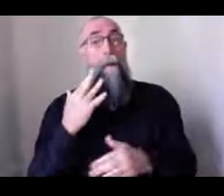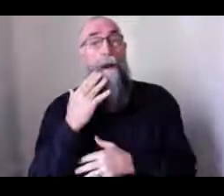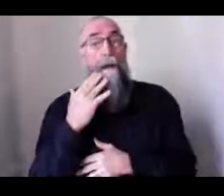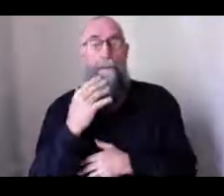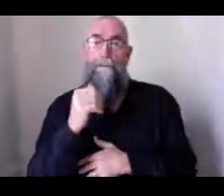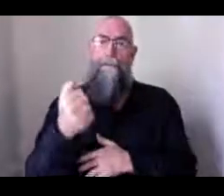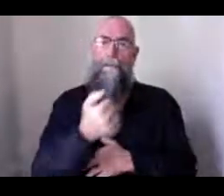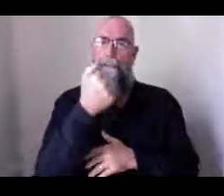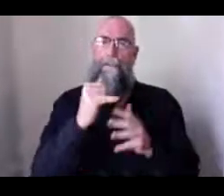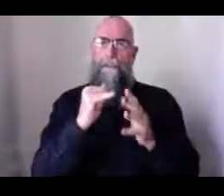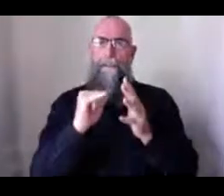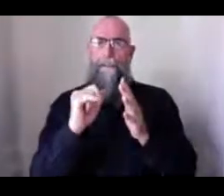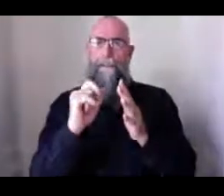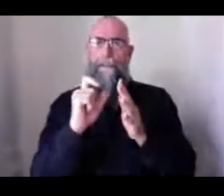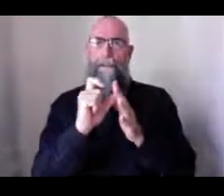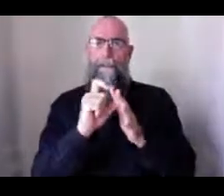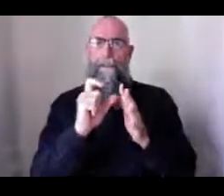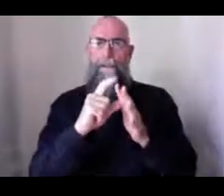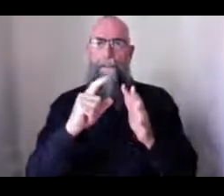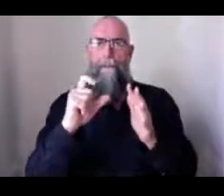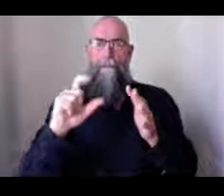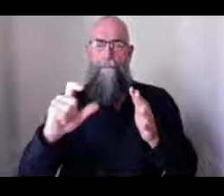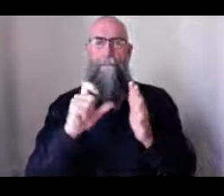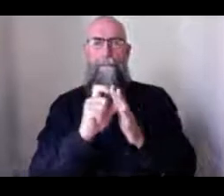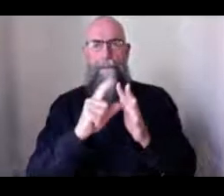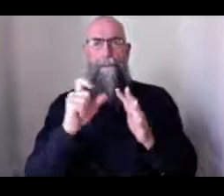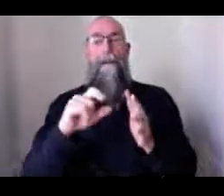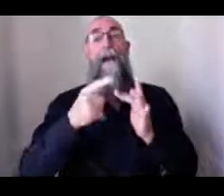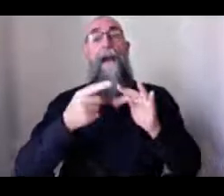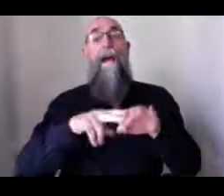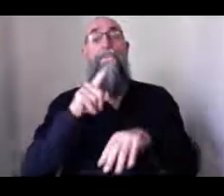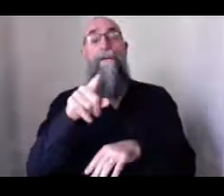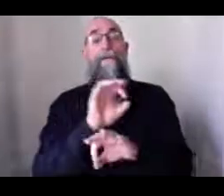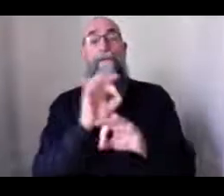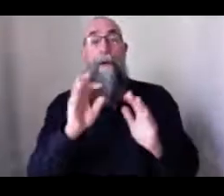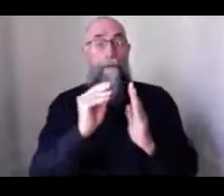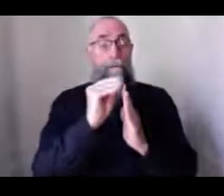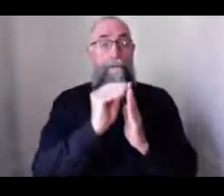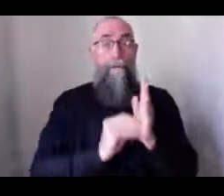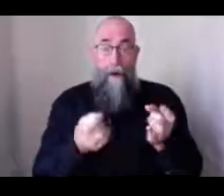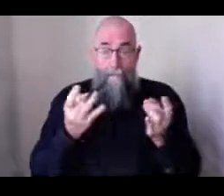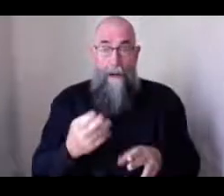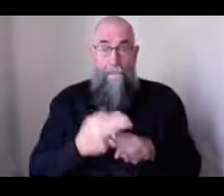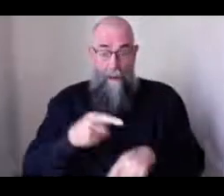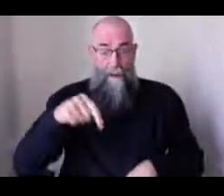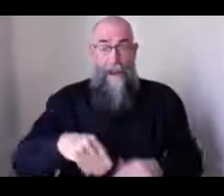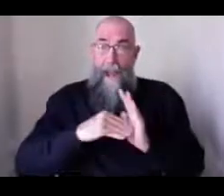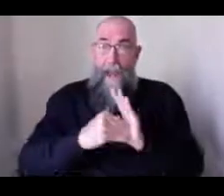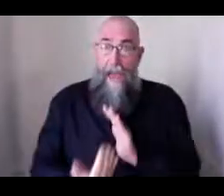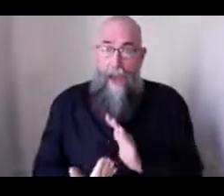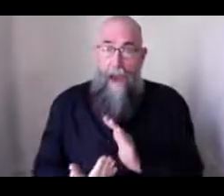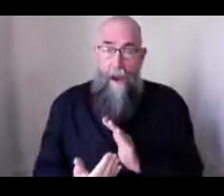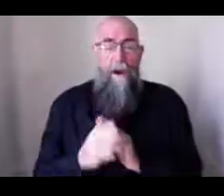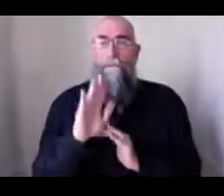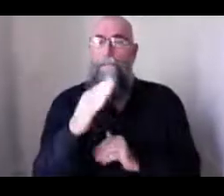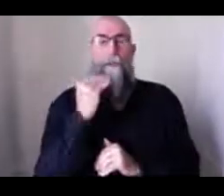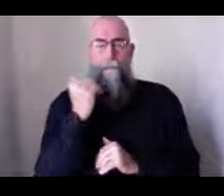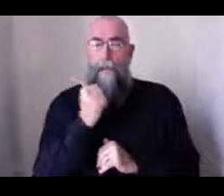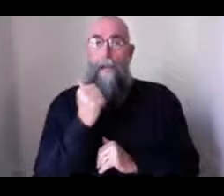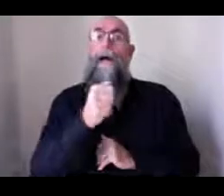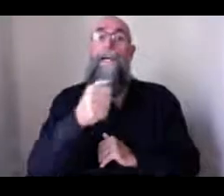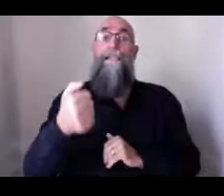31st of January next year. So if you don't feel that you have a project ready to go this time around, 6th of December will be fast